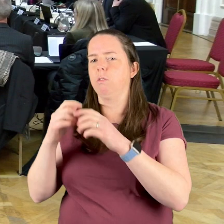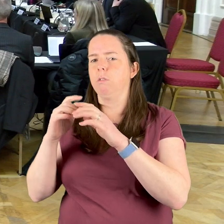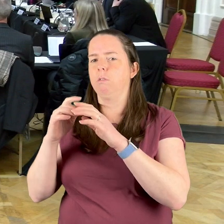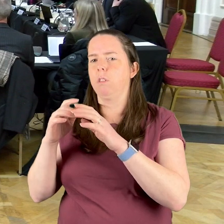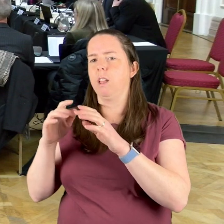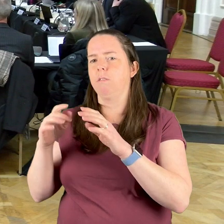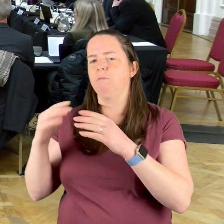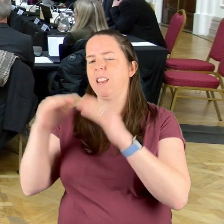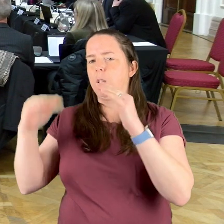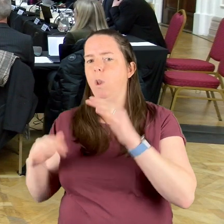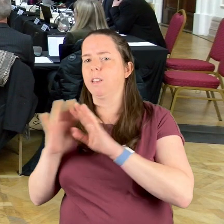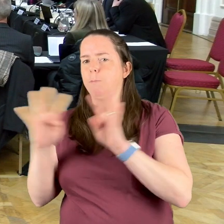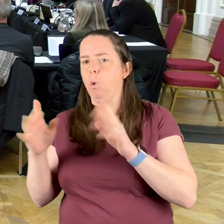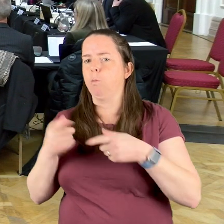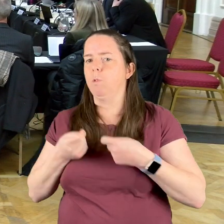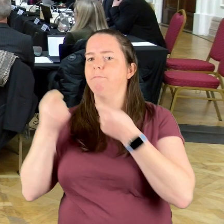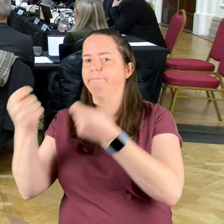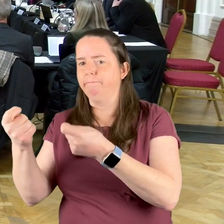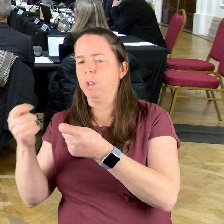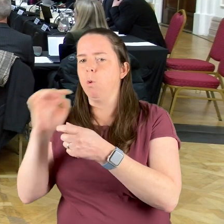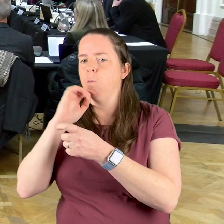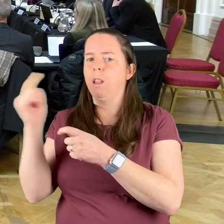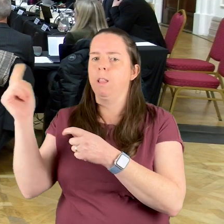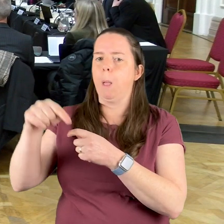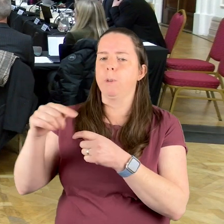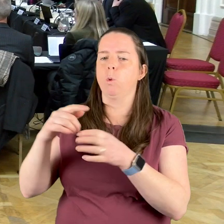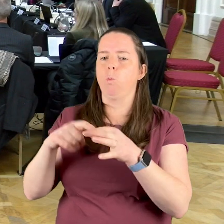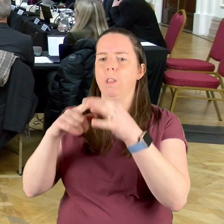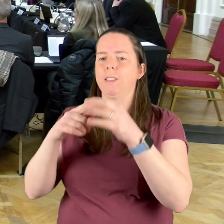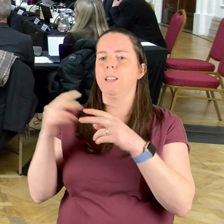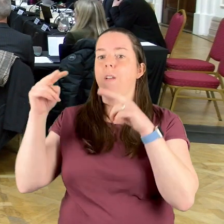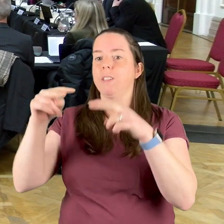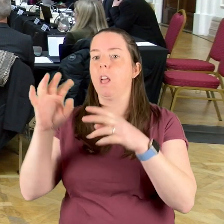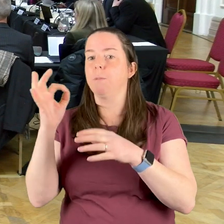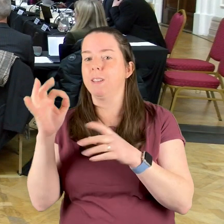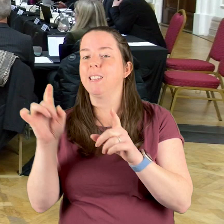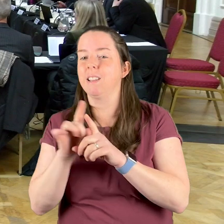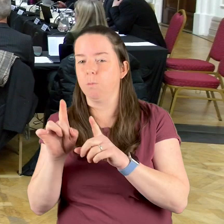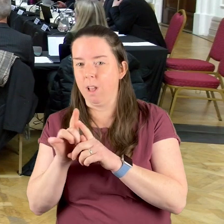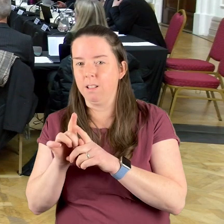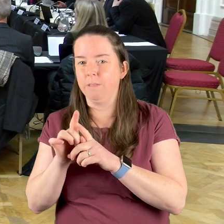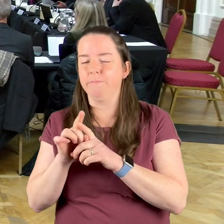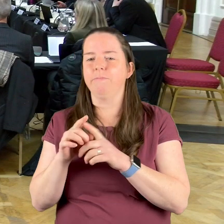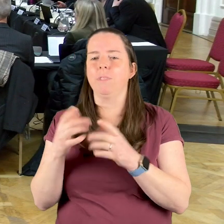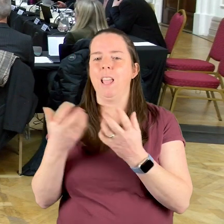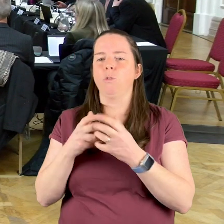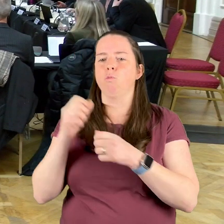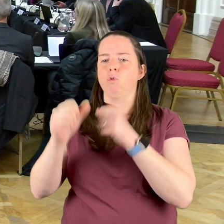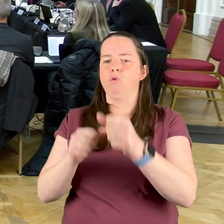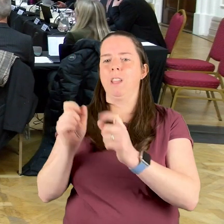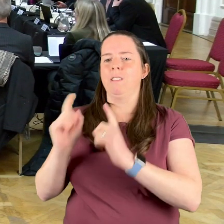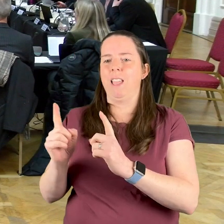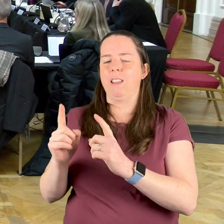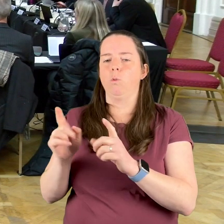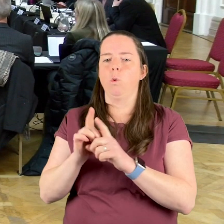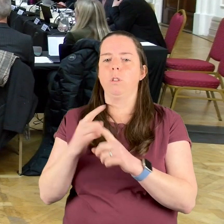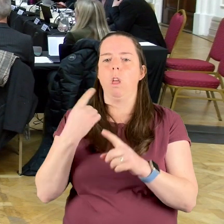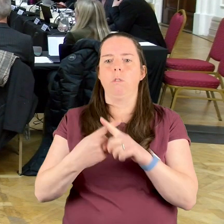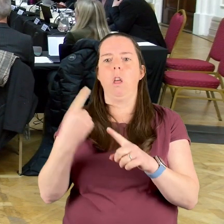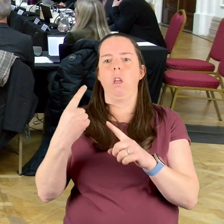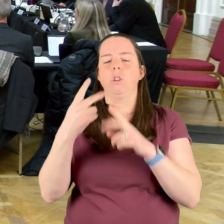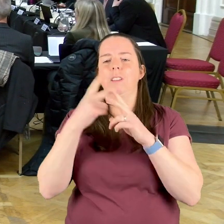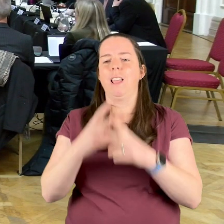to the Health Inequalities Board, and it will come to the Quality and Oversight Committee as well in terms of how we saw like progress on that, and also